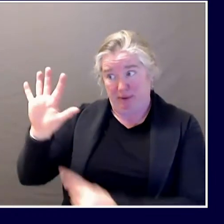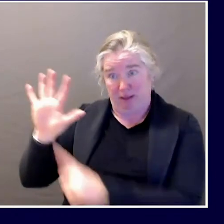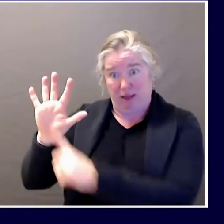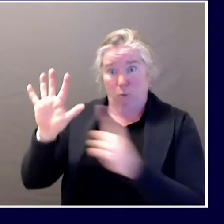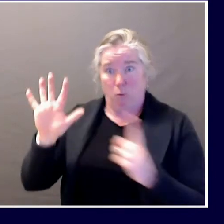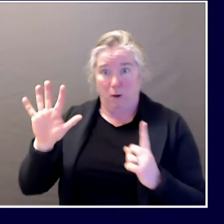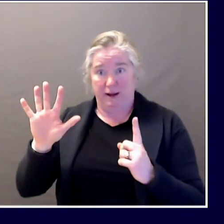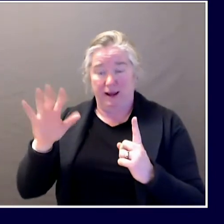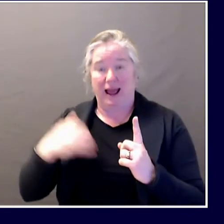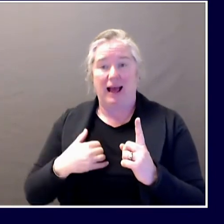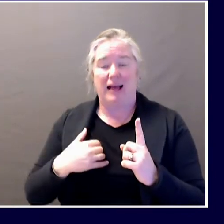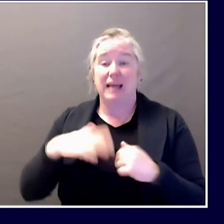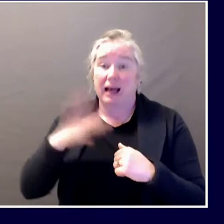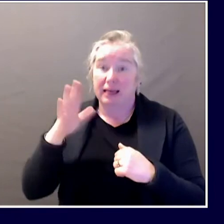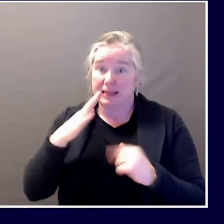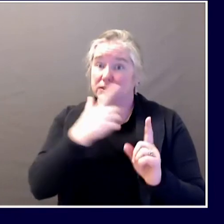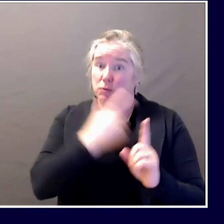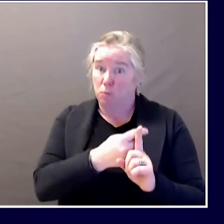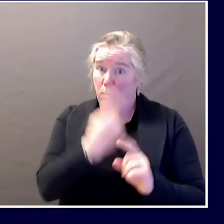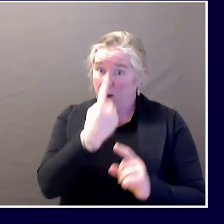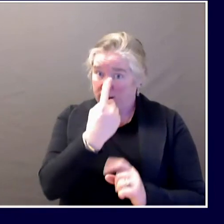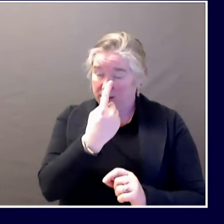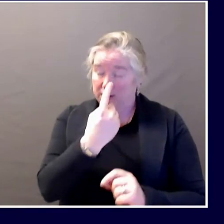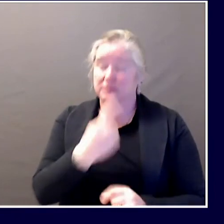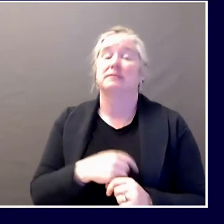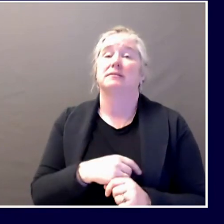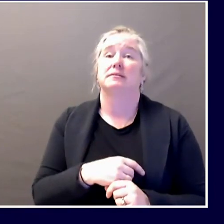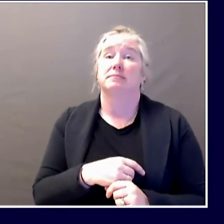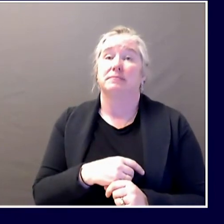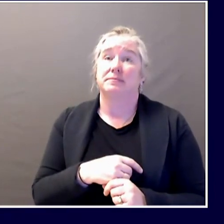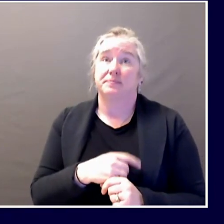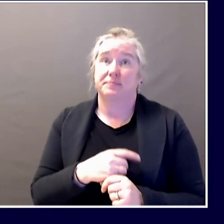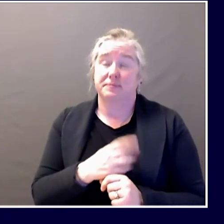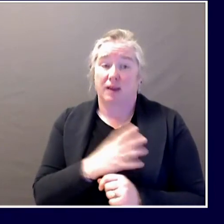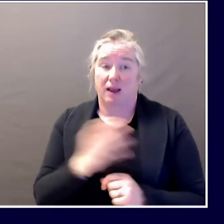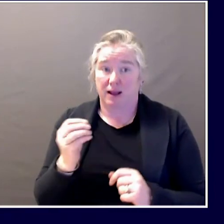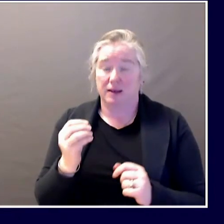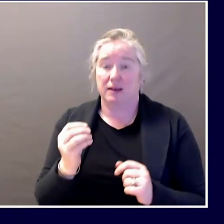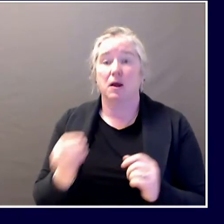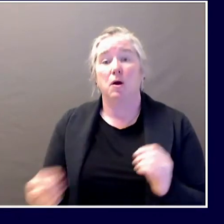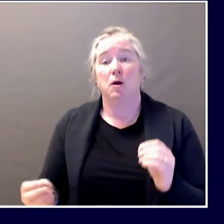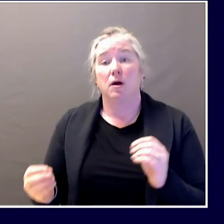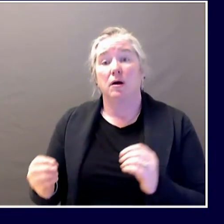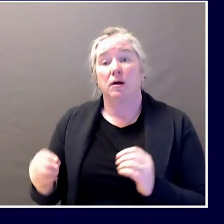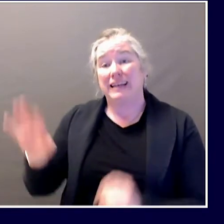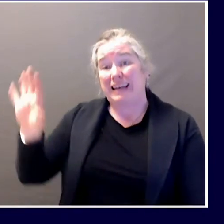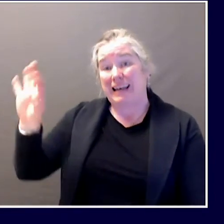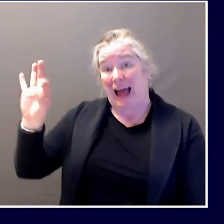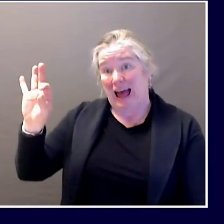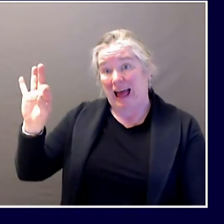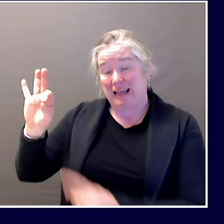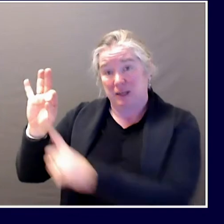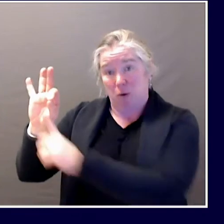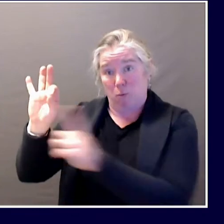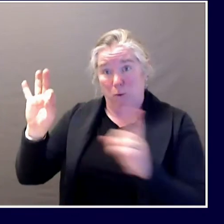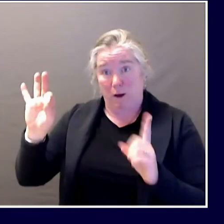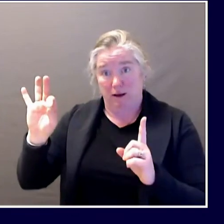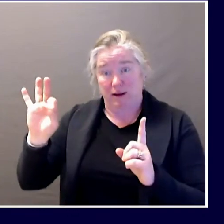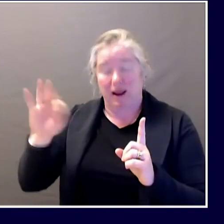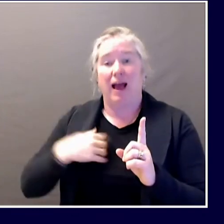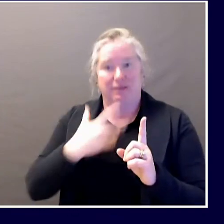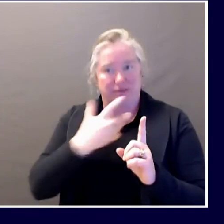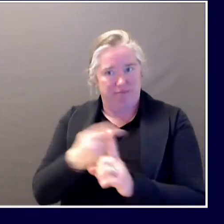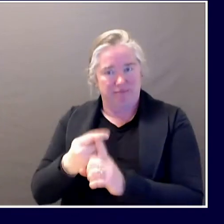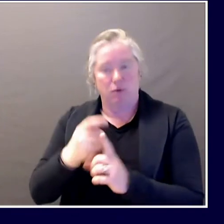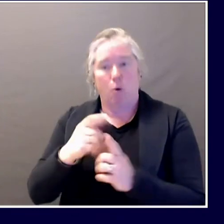at least their first dose of COVID-19 vaccine, and more than 1 in every 9 people has